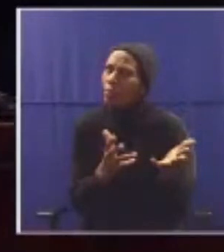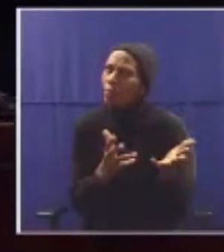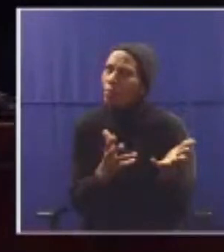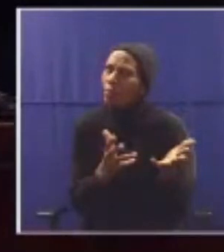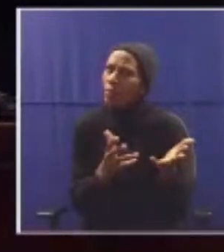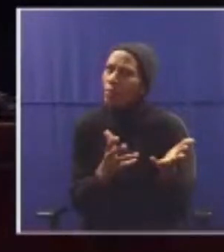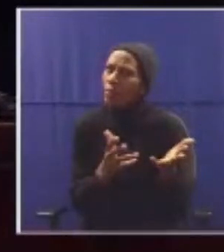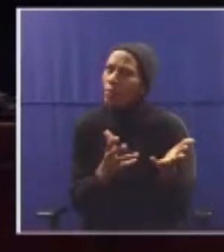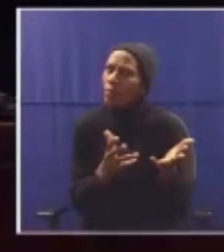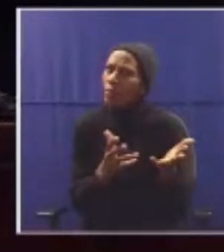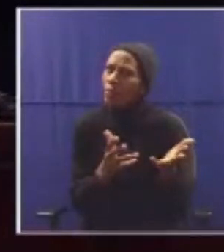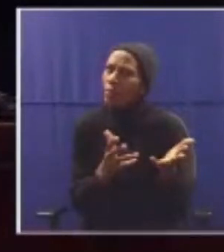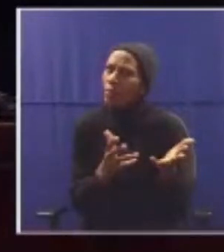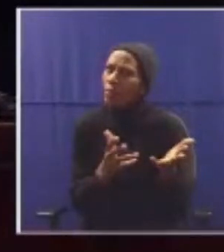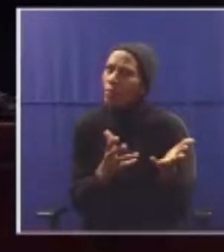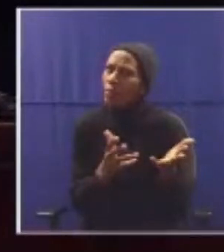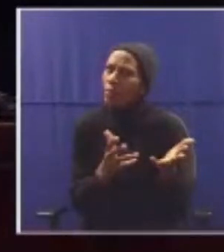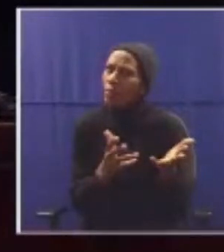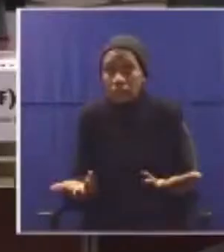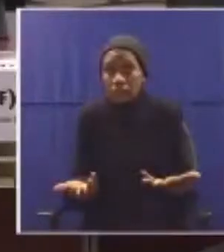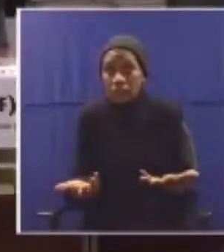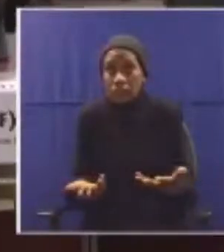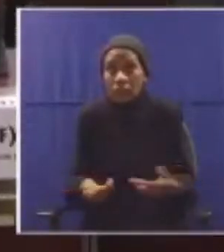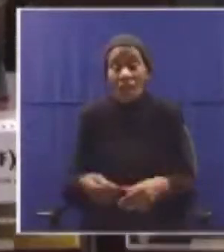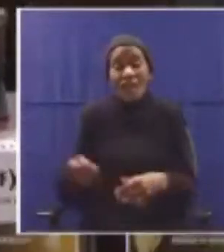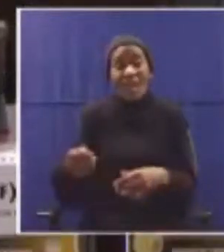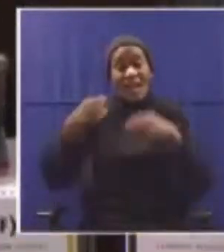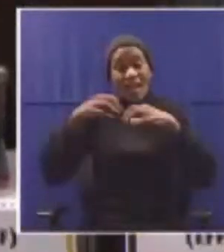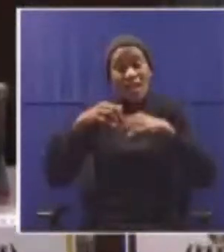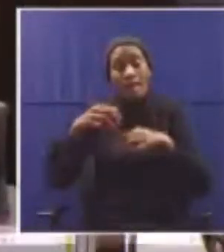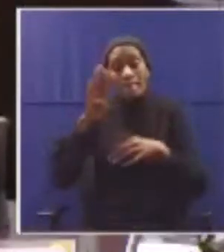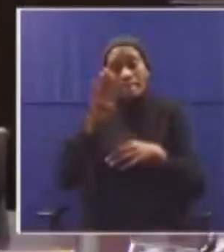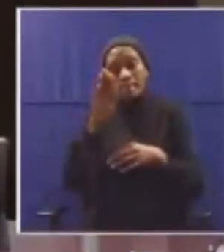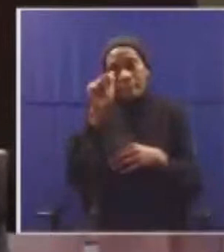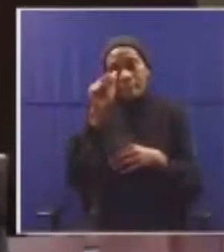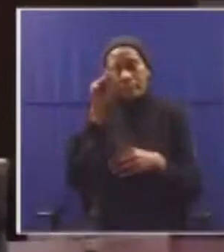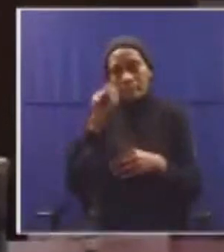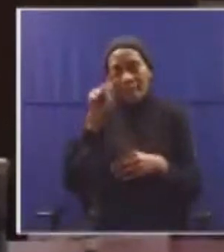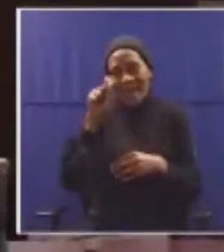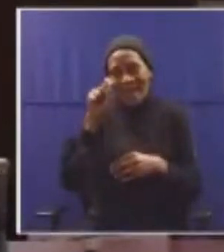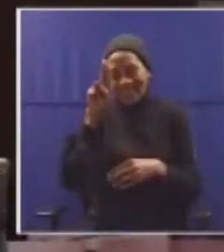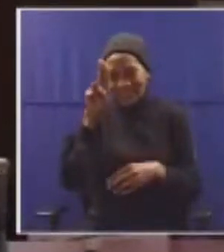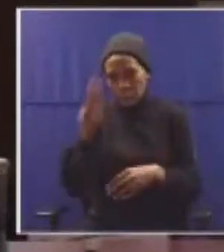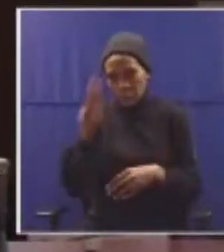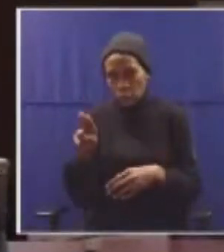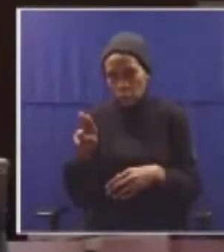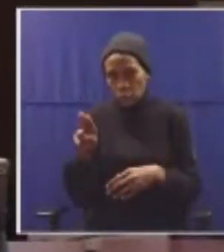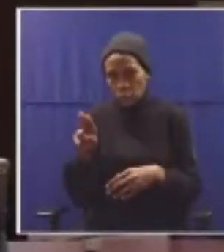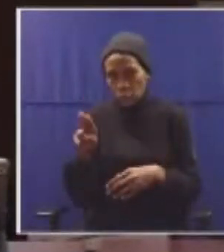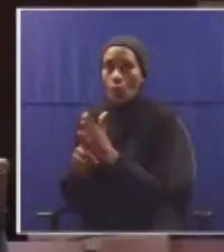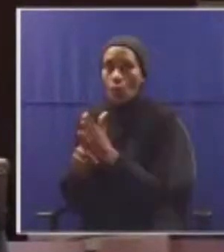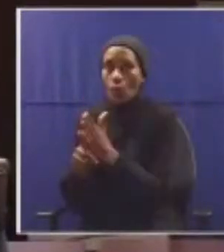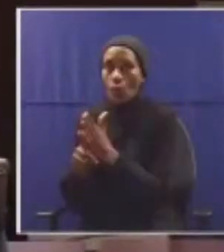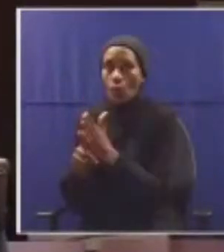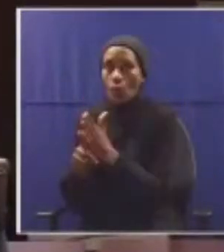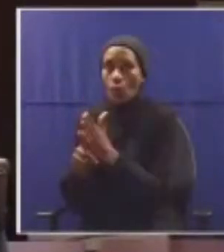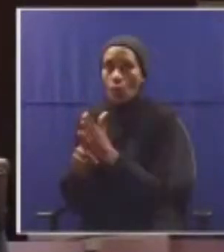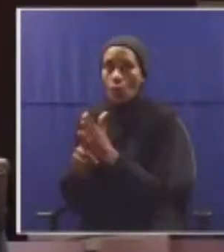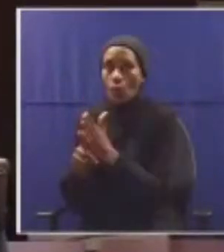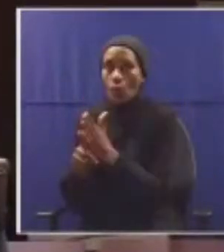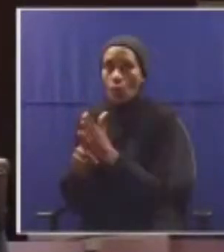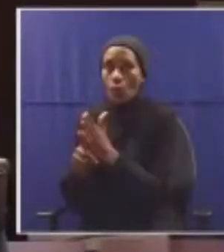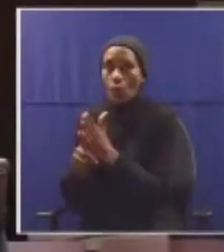Just help me out. The Bantustan's laws. No, you're saying we have introduced. You are seeking